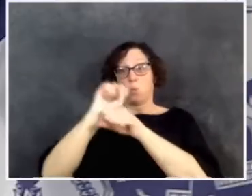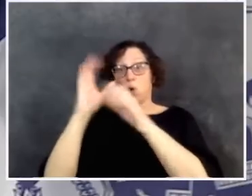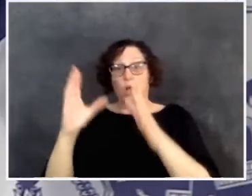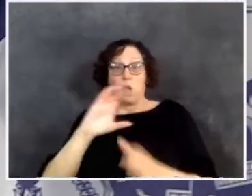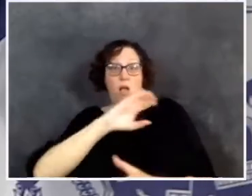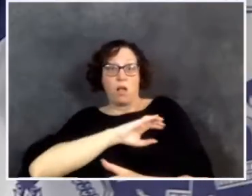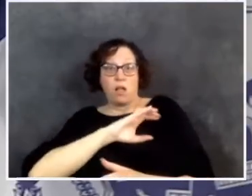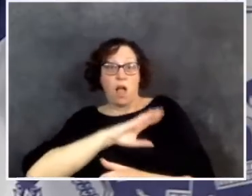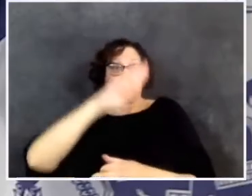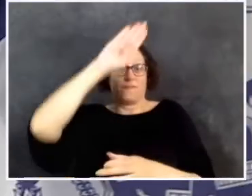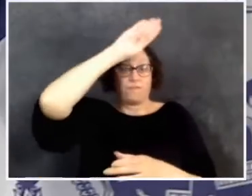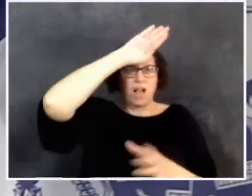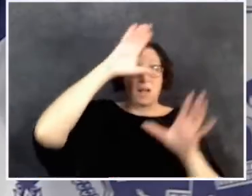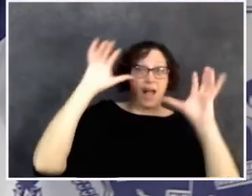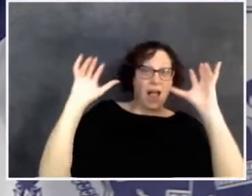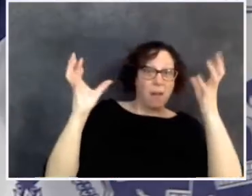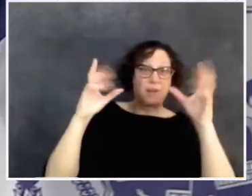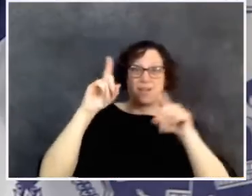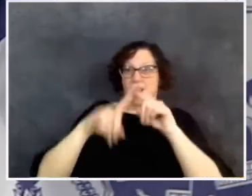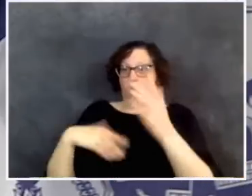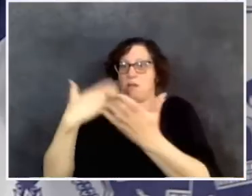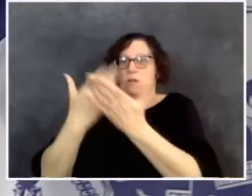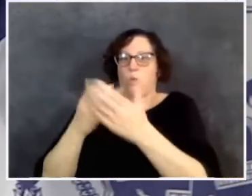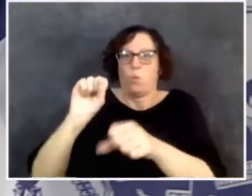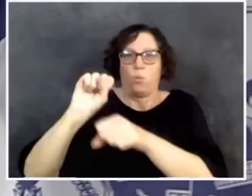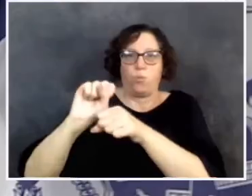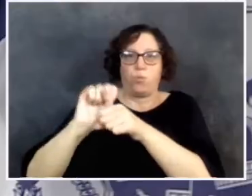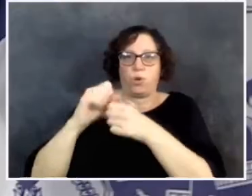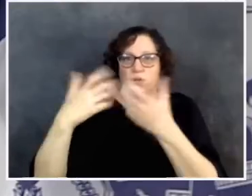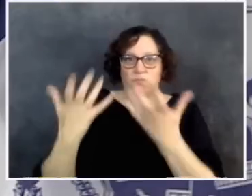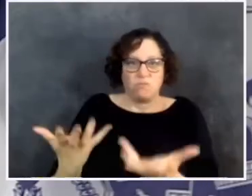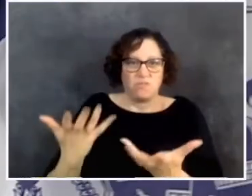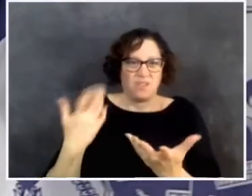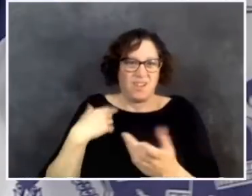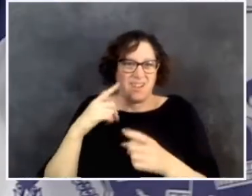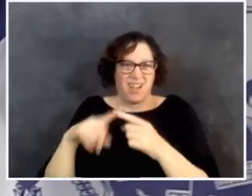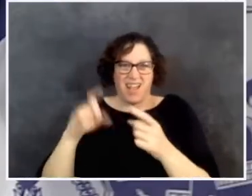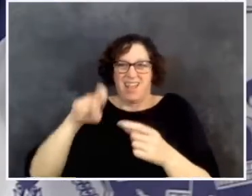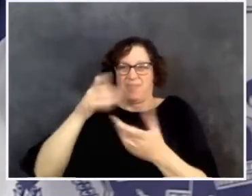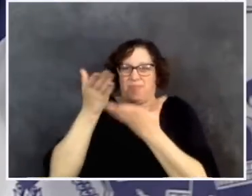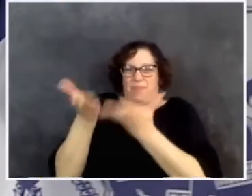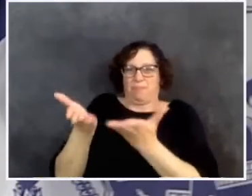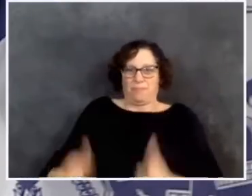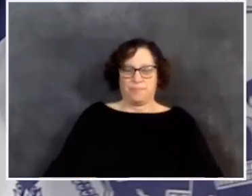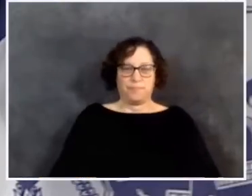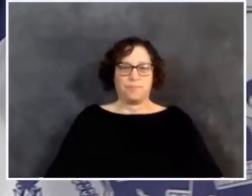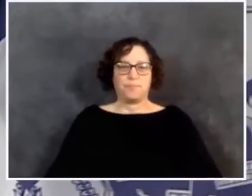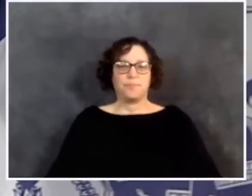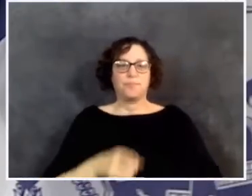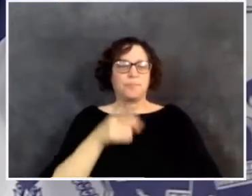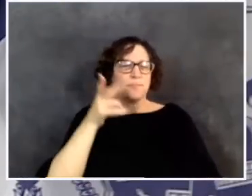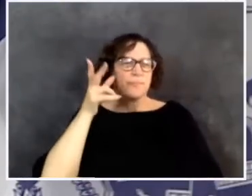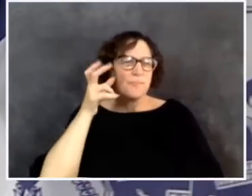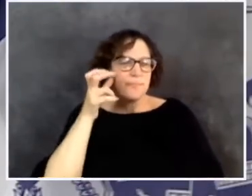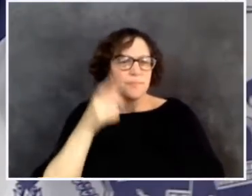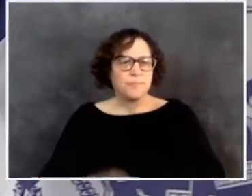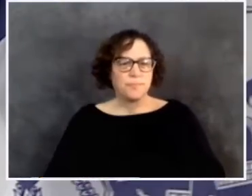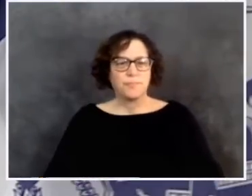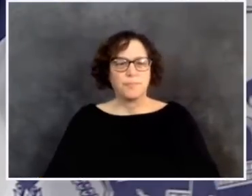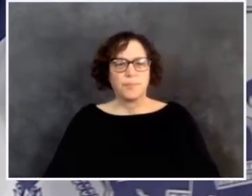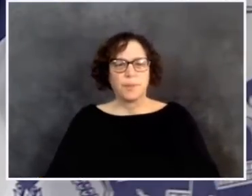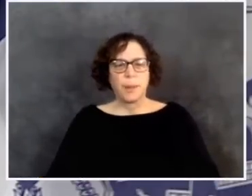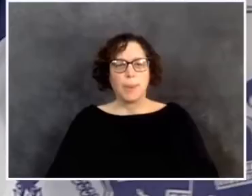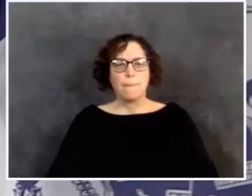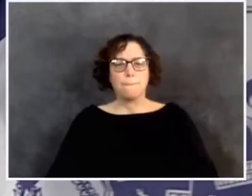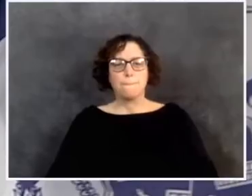Next, we have Janin from Cranes. Say the name again. Hi, Mr. Mayor. Janin Fisher from Cranes. Okay, hey. Hi,